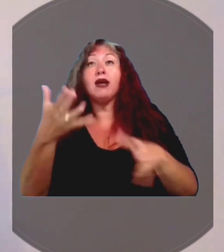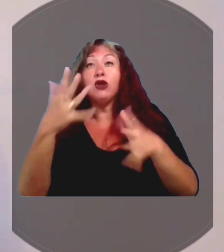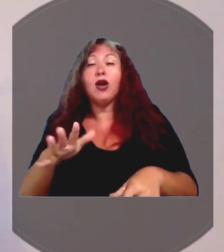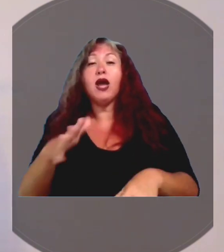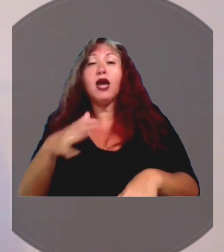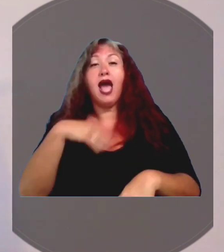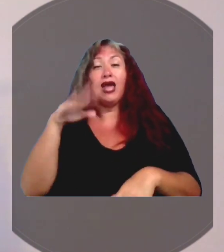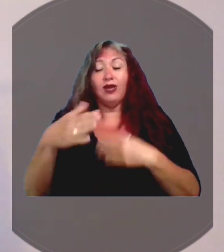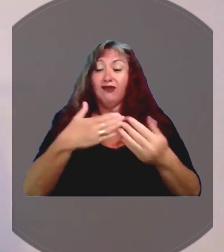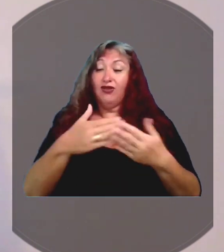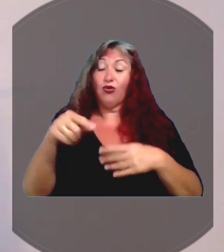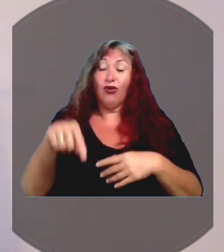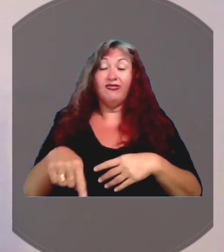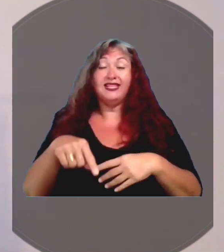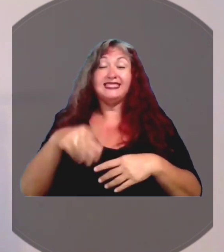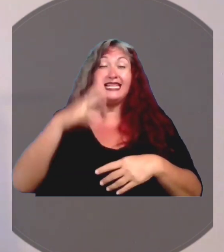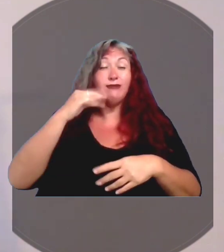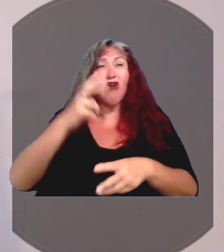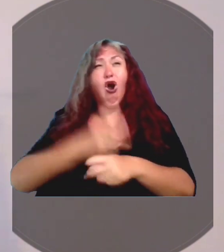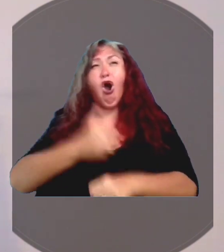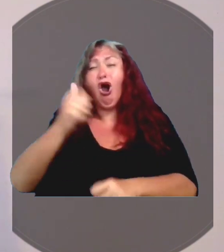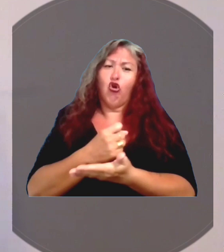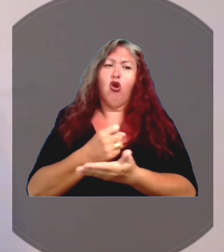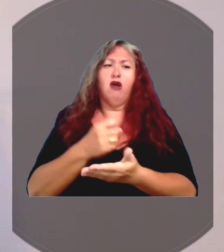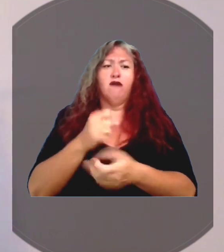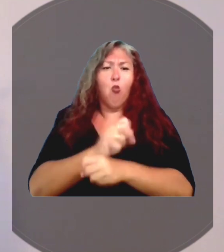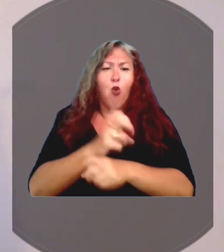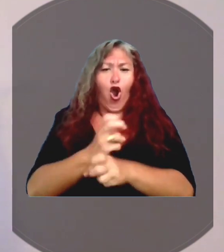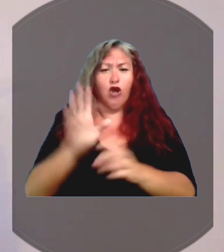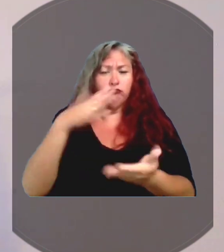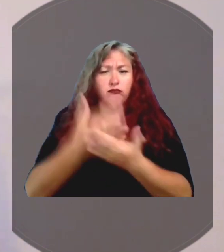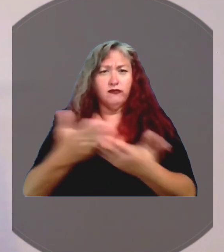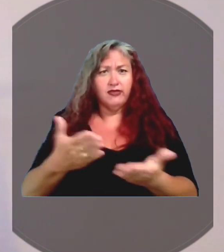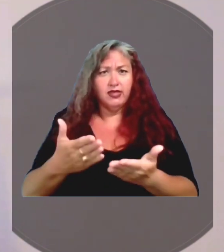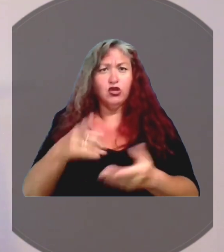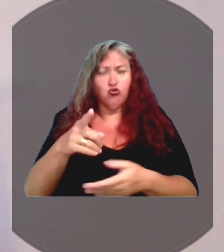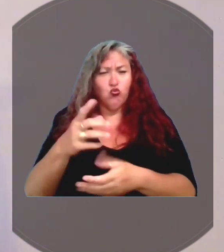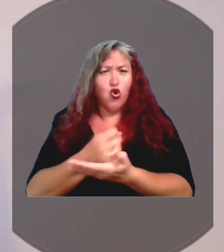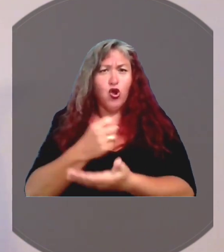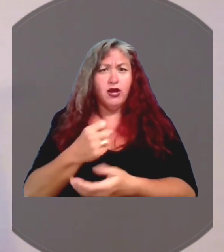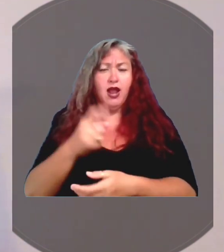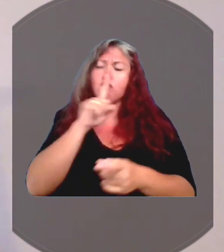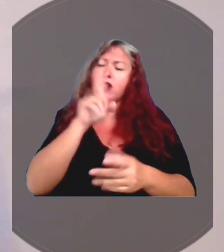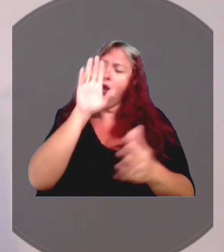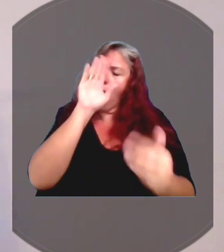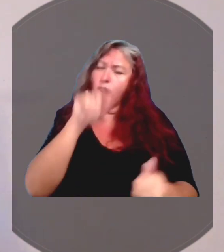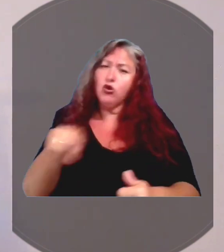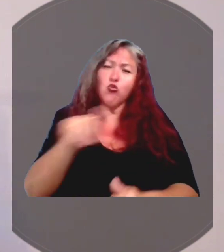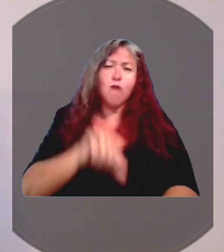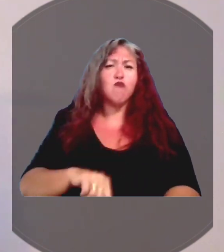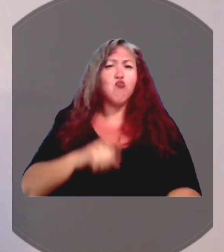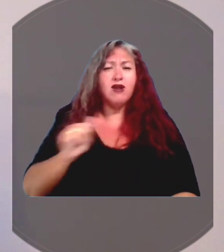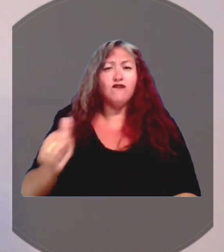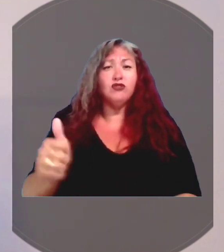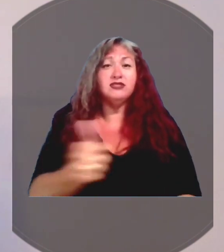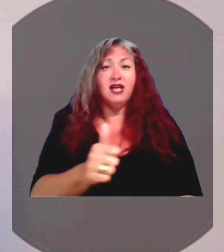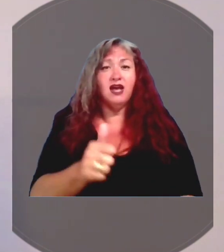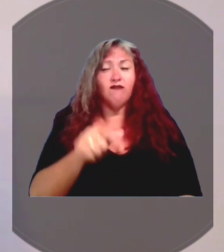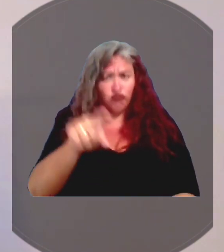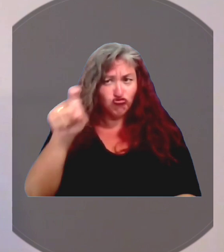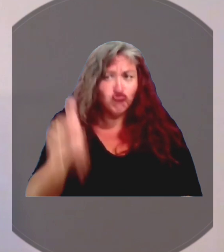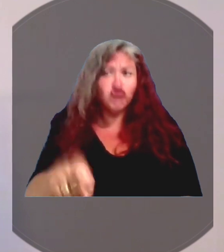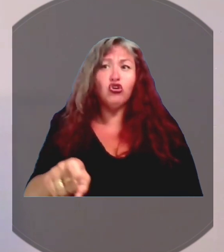vital than in this moment, during and after this public health crisis that has disrupted the lives of us